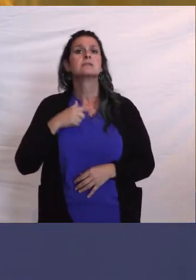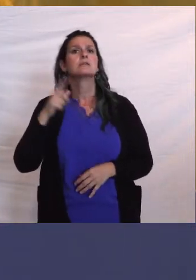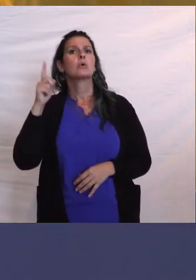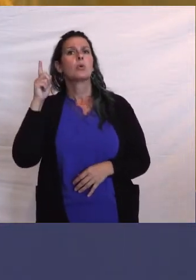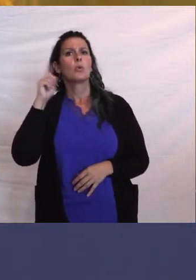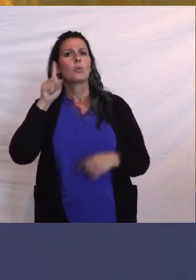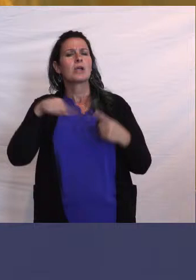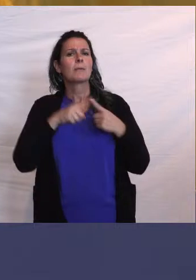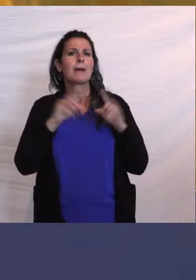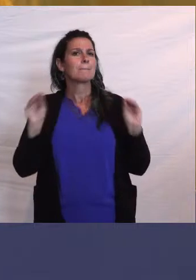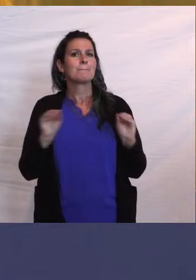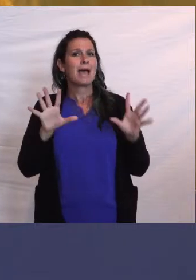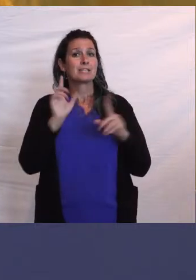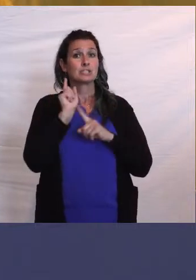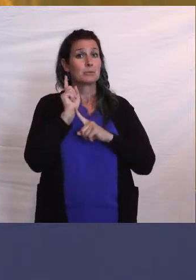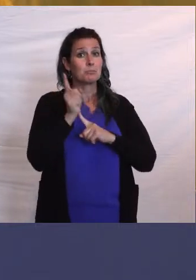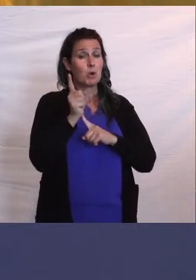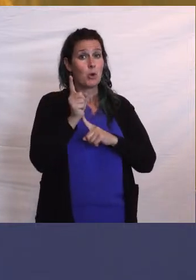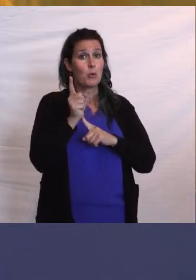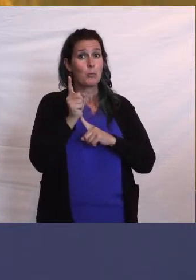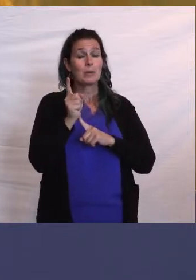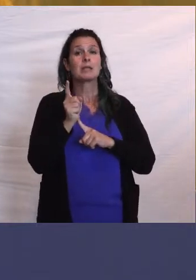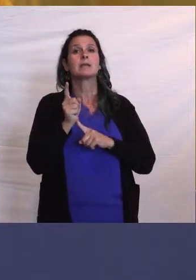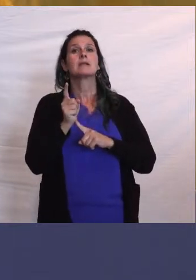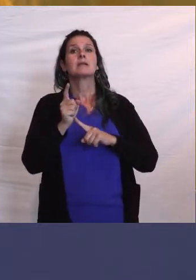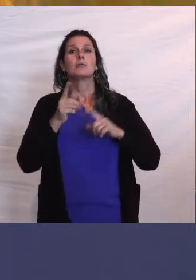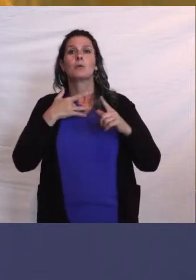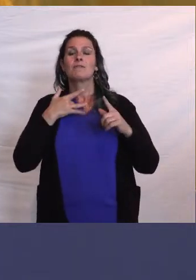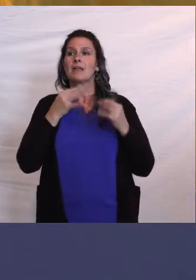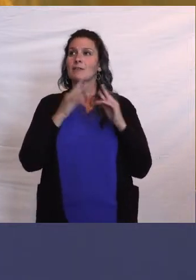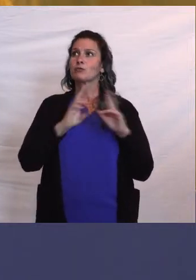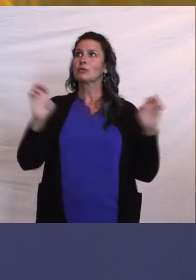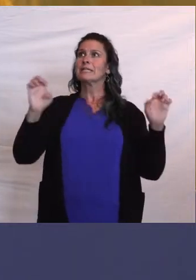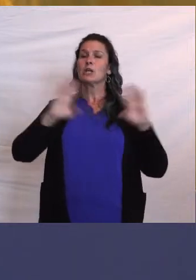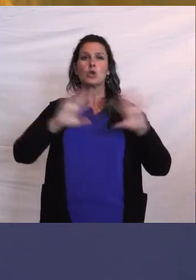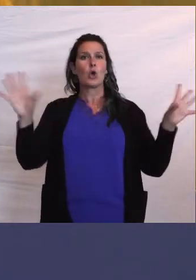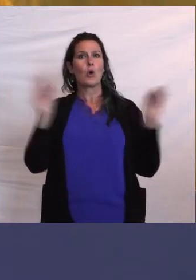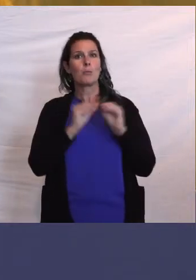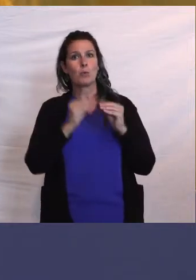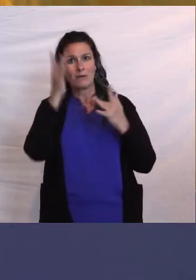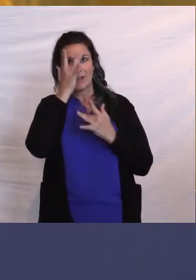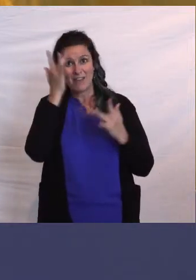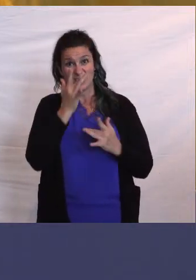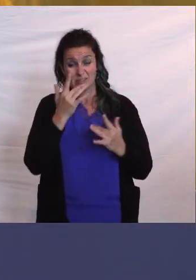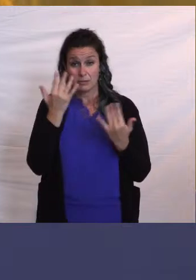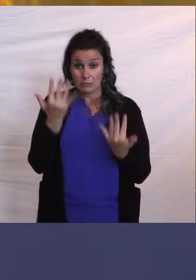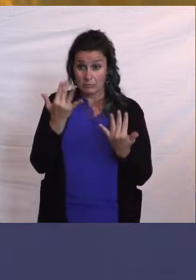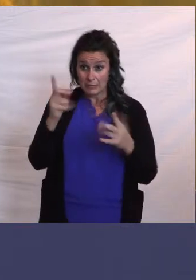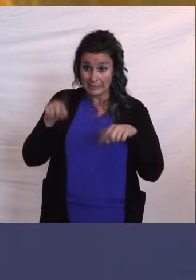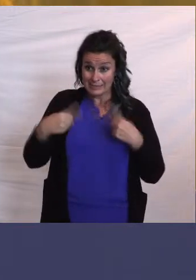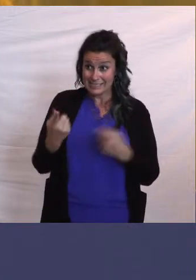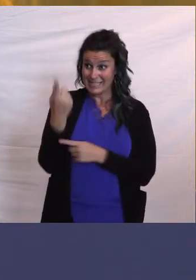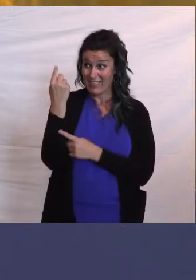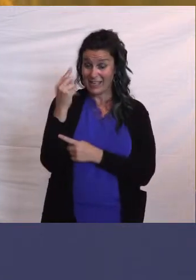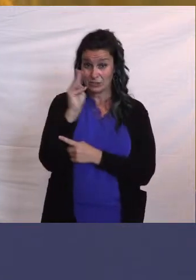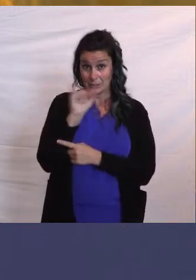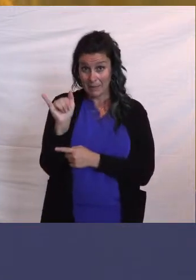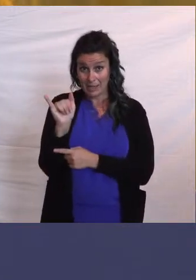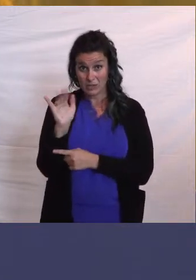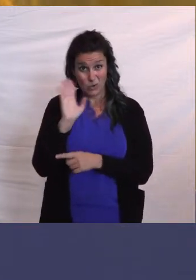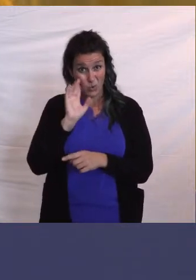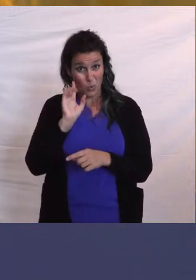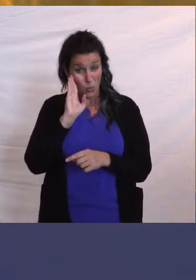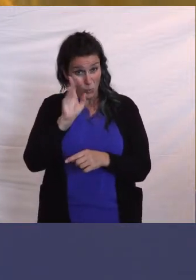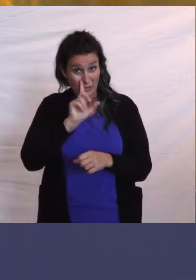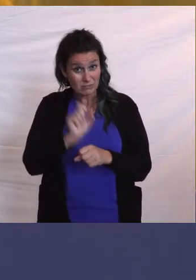these magic moments where the pall will be lifted and we'll be free of the virus. We've been waiting for that since May of last year. Will that ever